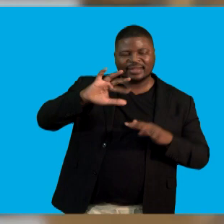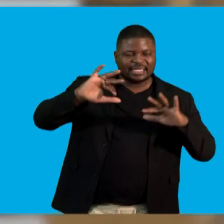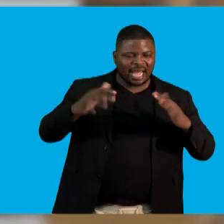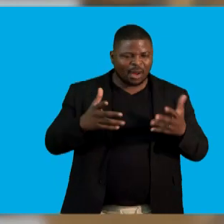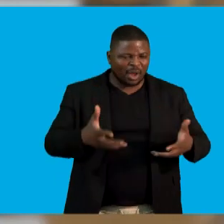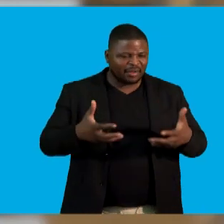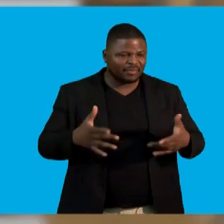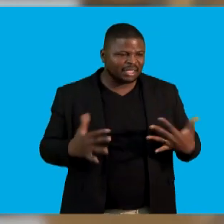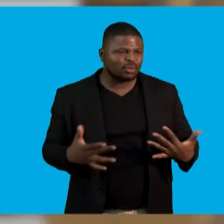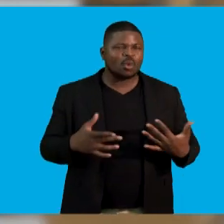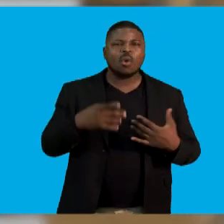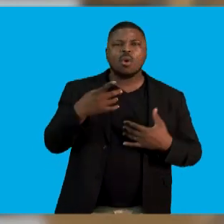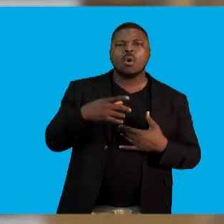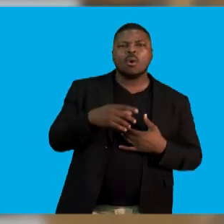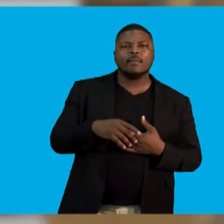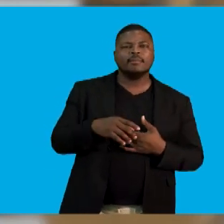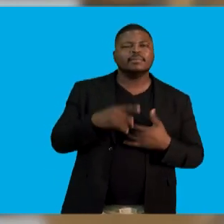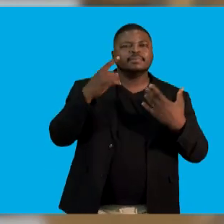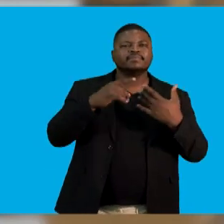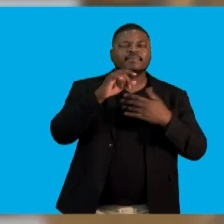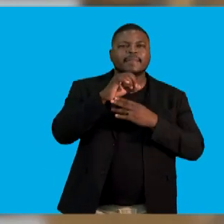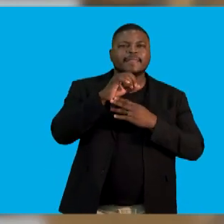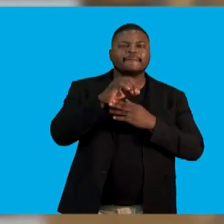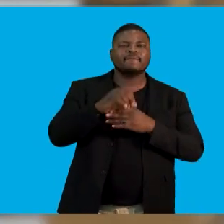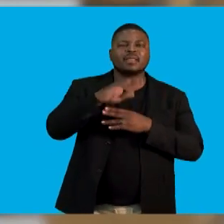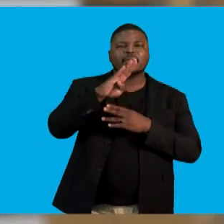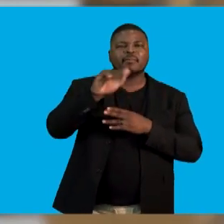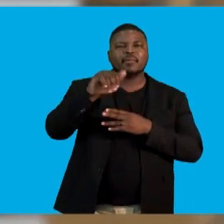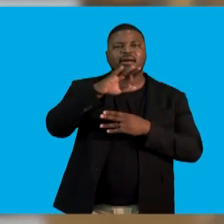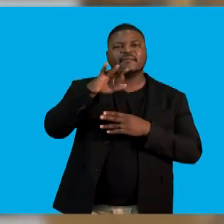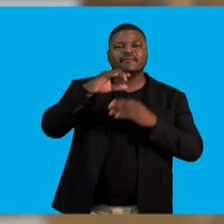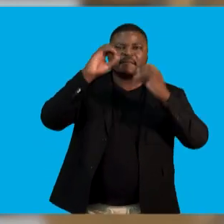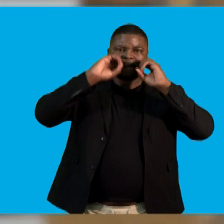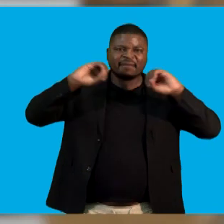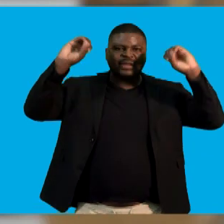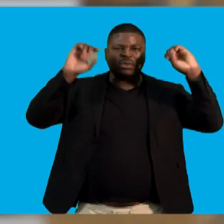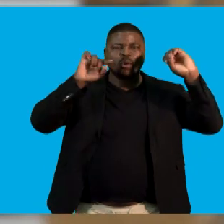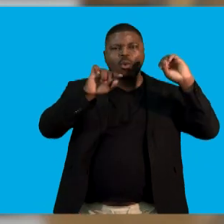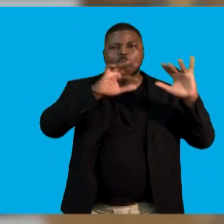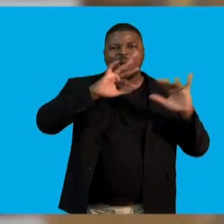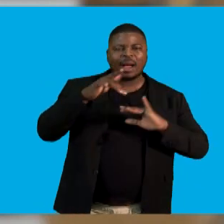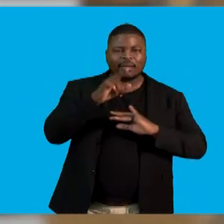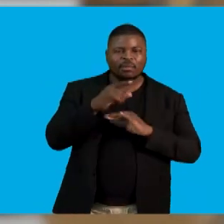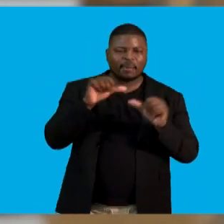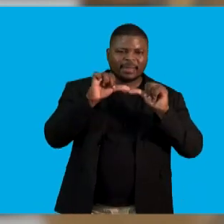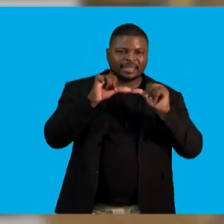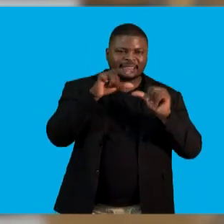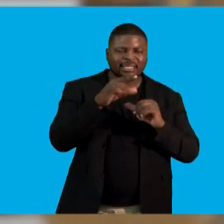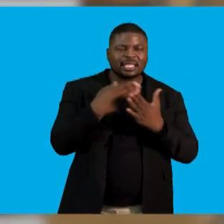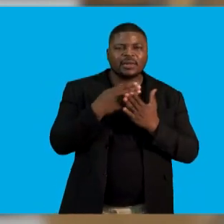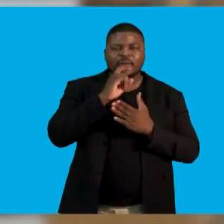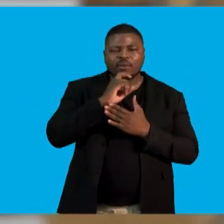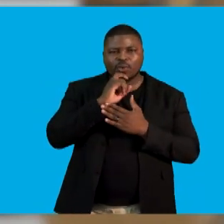a buffalo. So normally they use tons instead of kilograms because it's more than 1,000